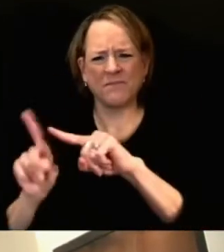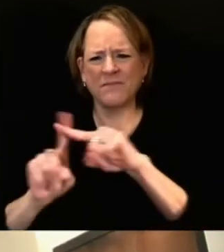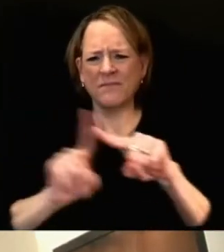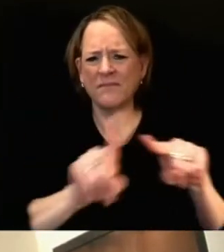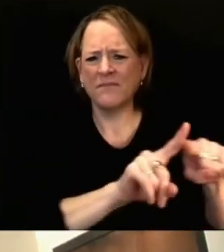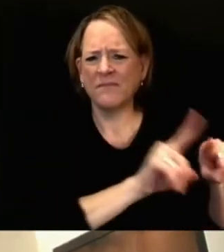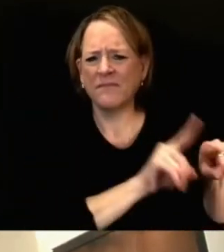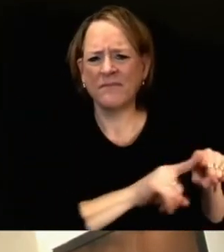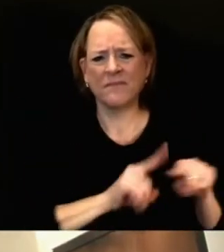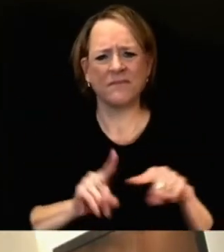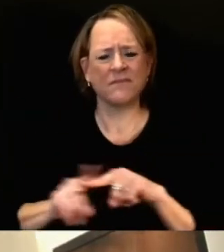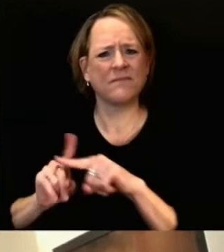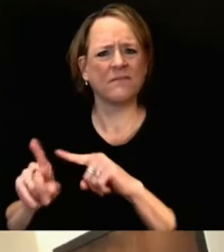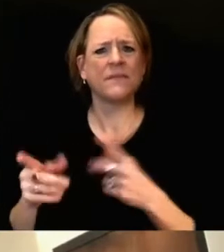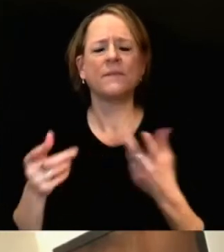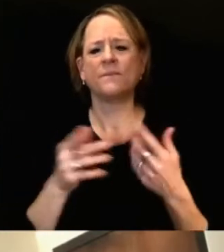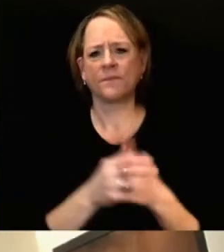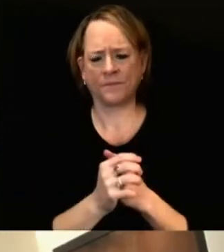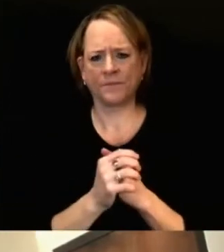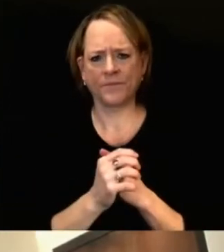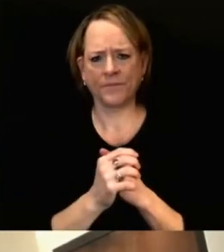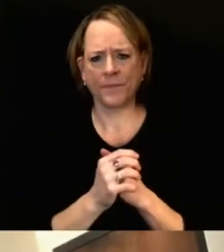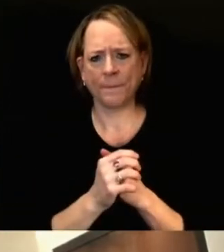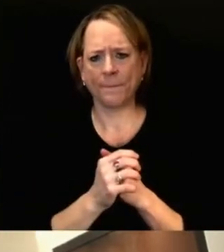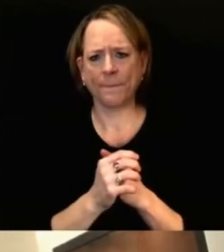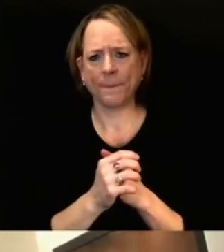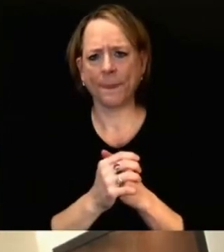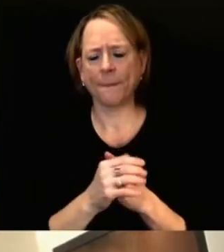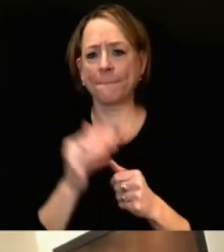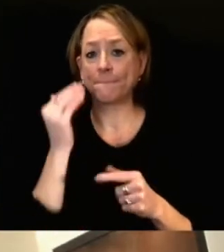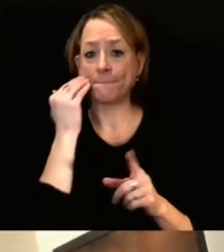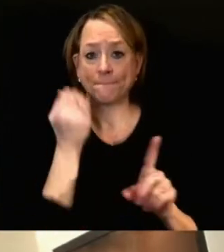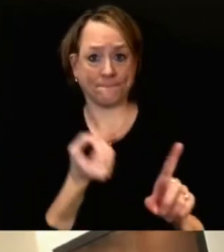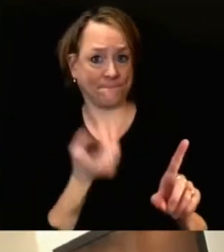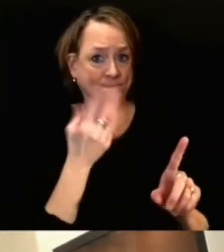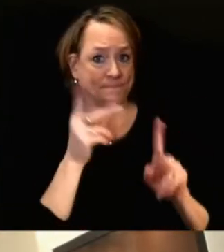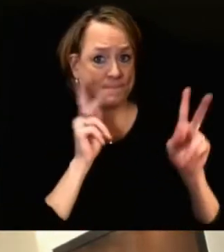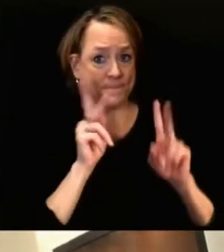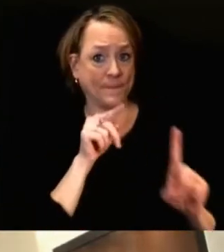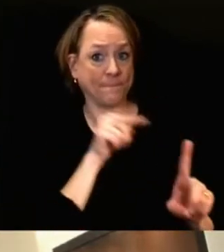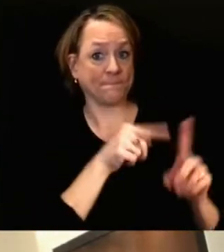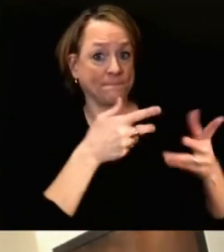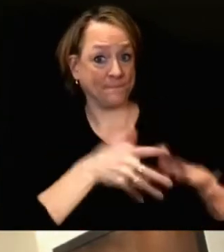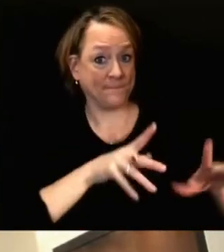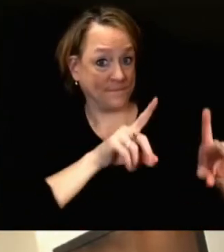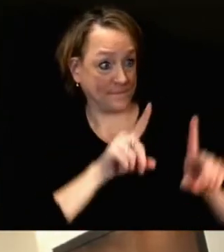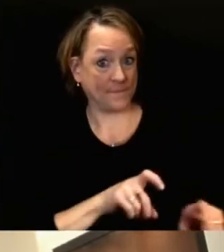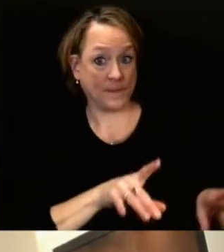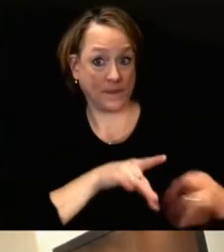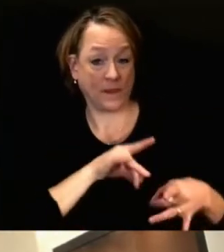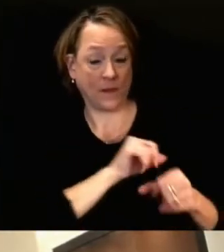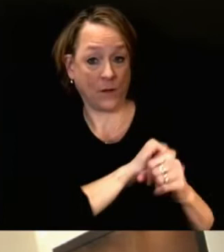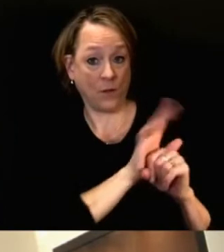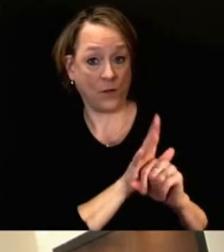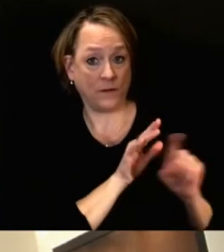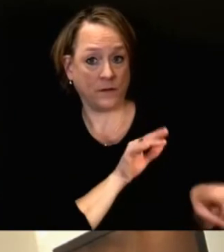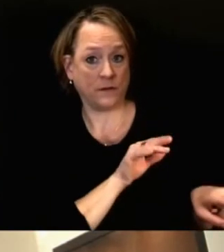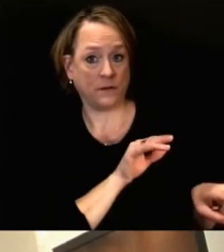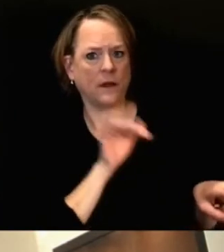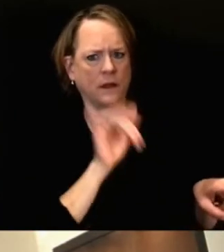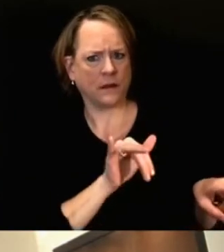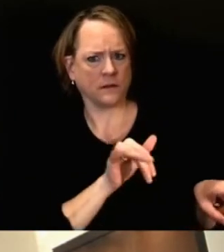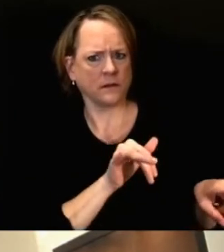test positive has been and continues to be a really important indicator of how much transmission is happening. So it's not going to